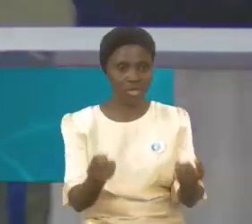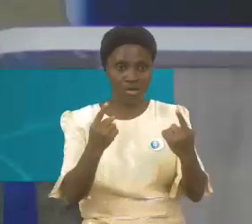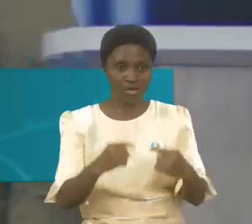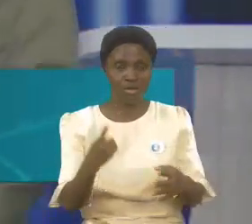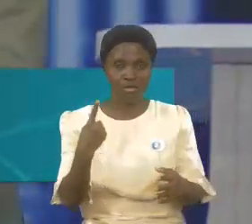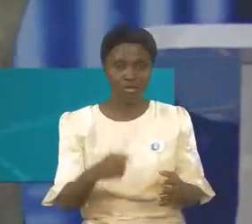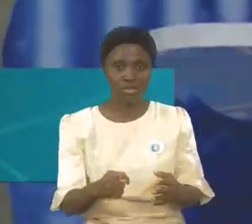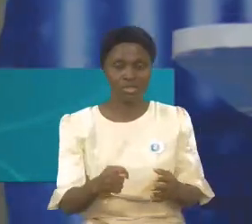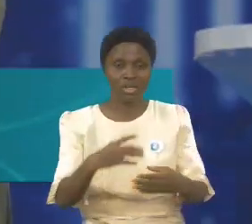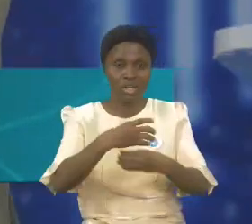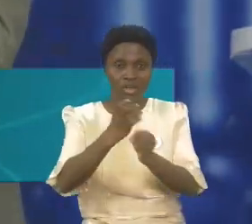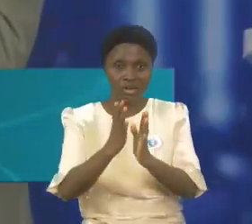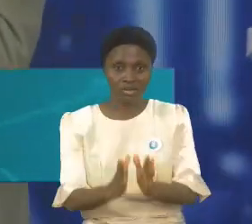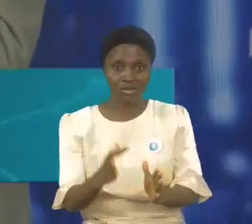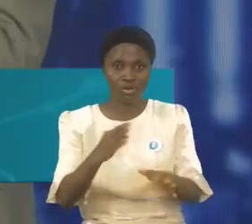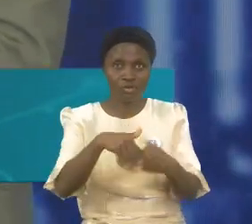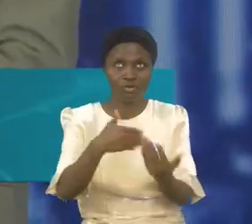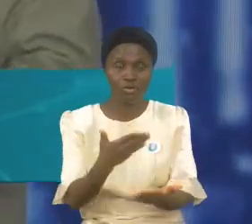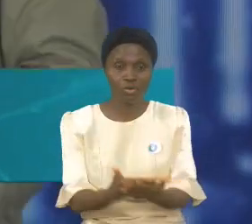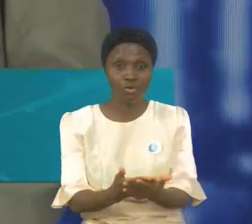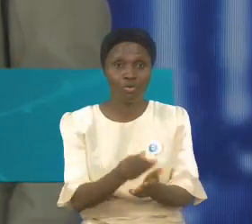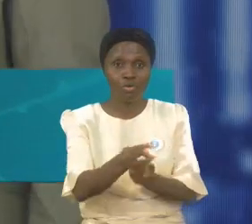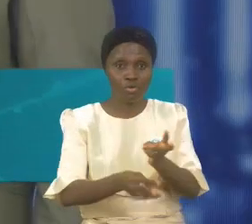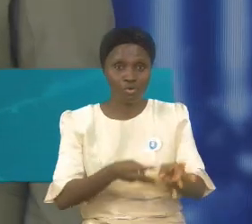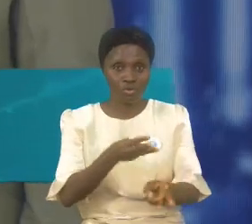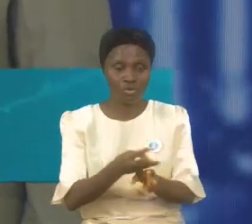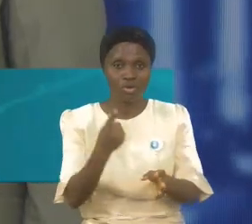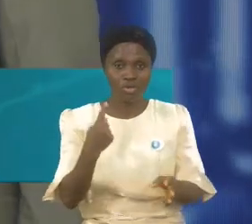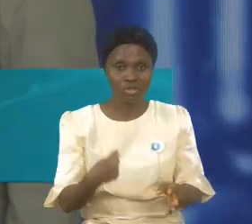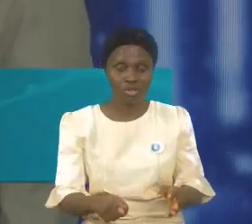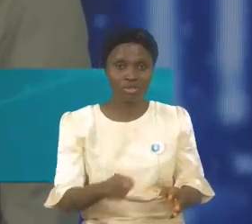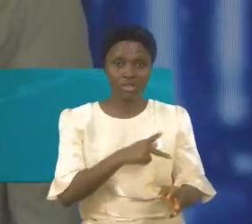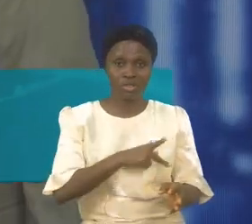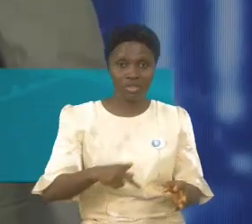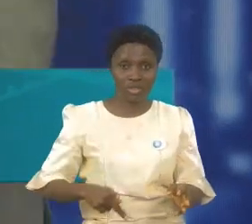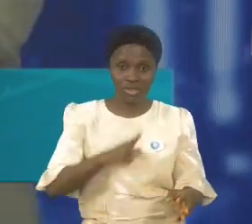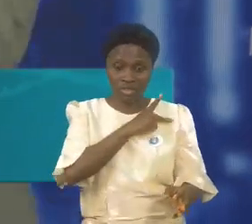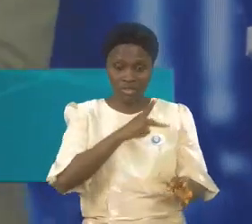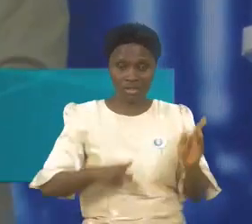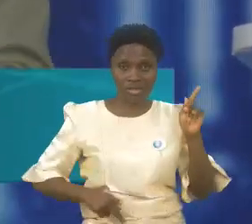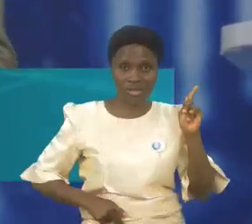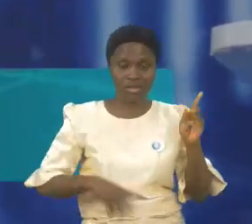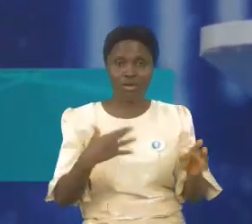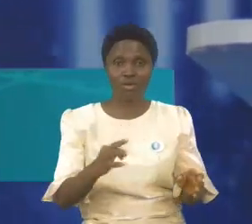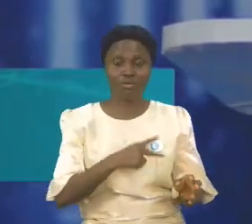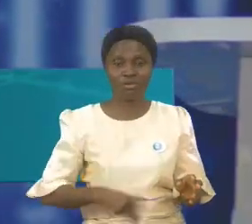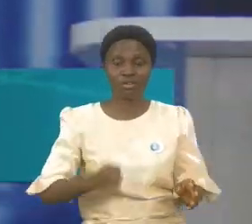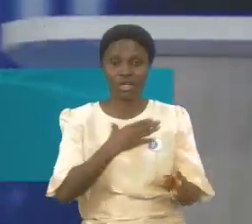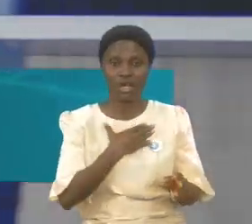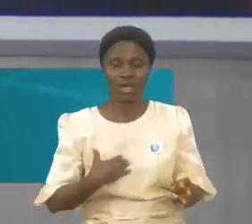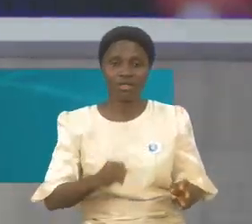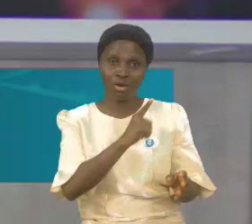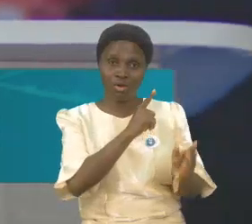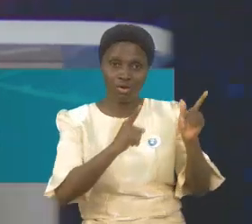the whole universe. Here comes the King of Kings and the Lord of Lords. Look at verse 13. In